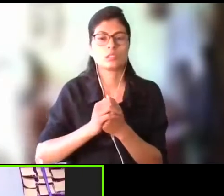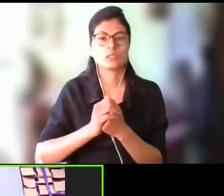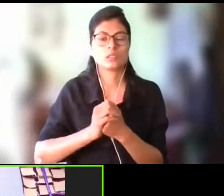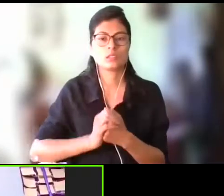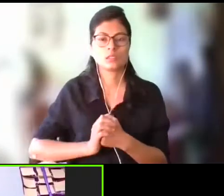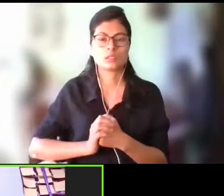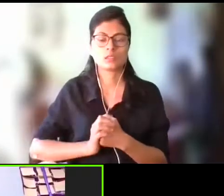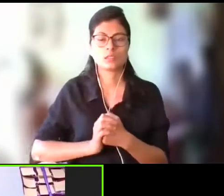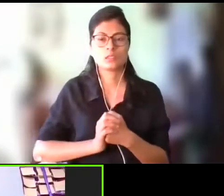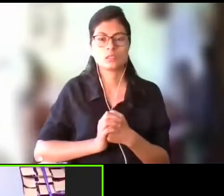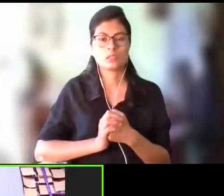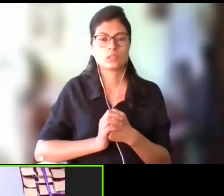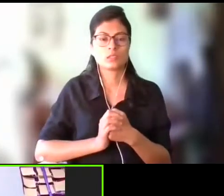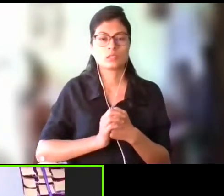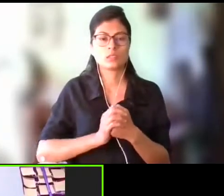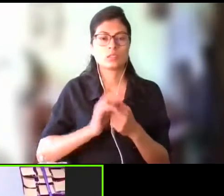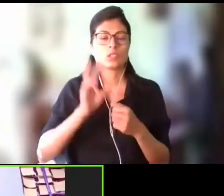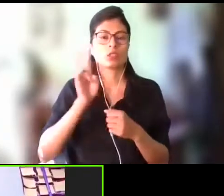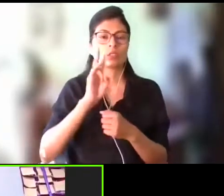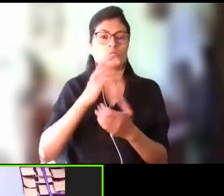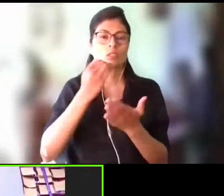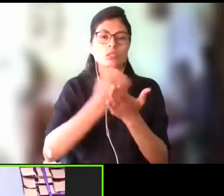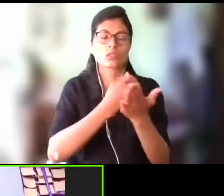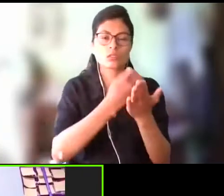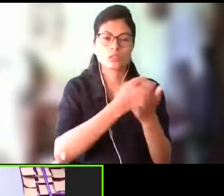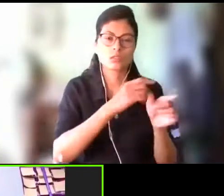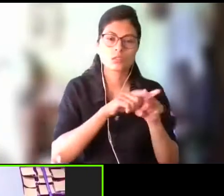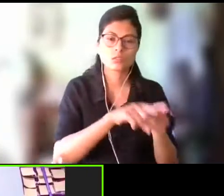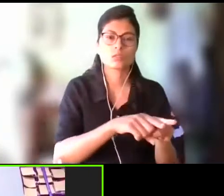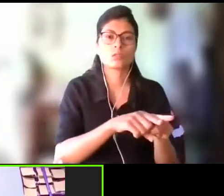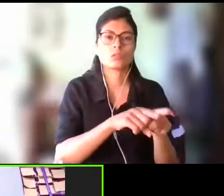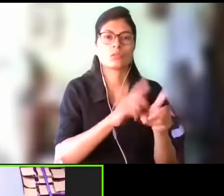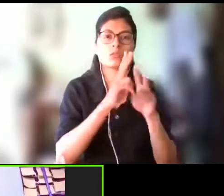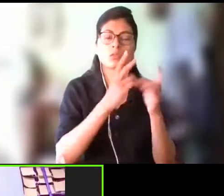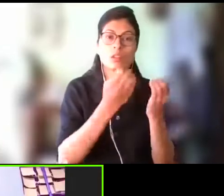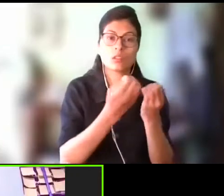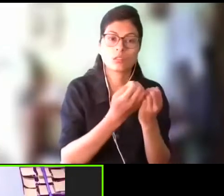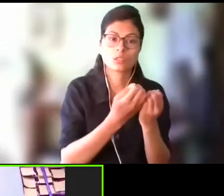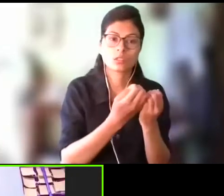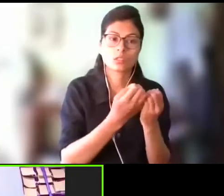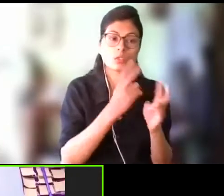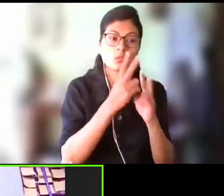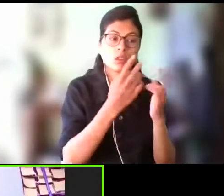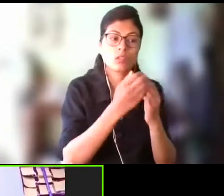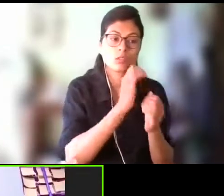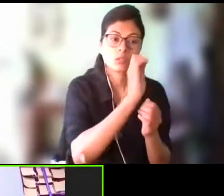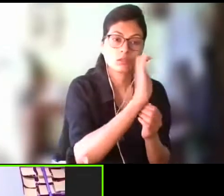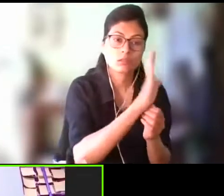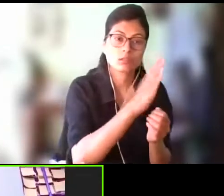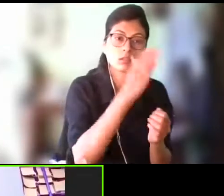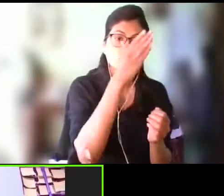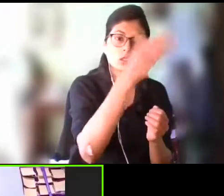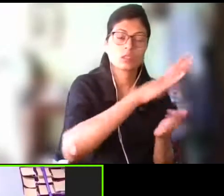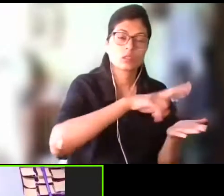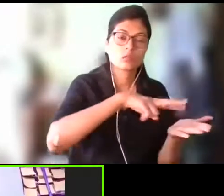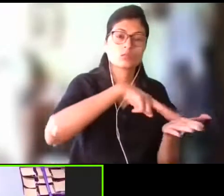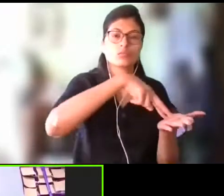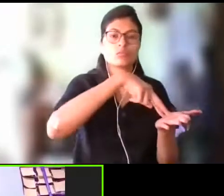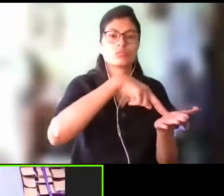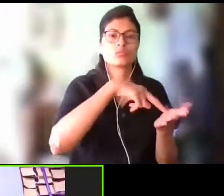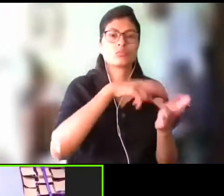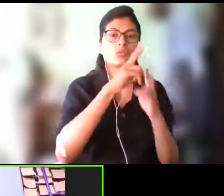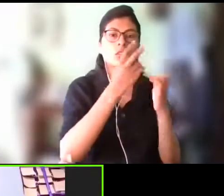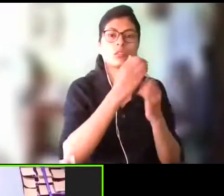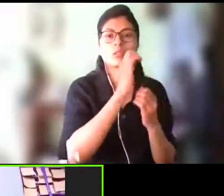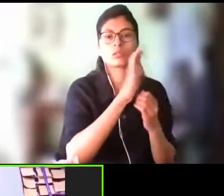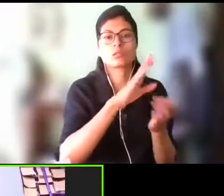education institutions, to be able to stand up to the voices of rural women, to be able to stand up to the voices of rural girls, and to